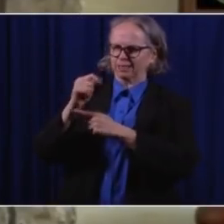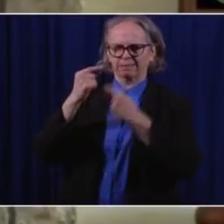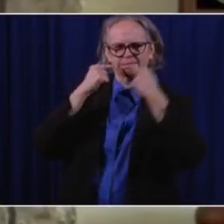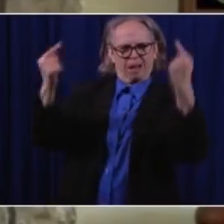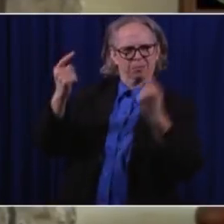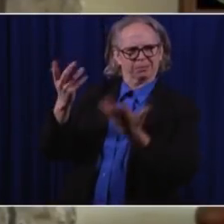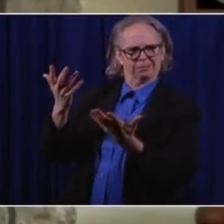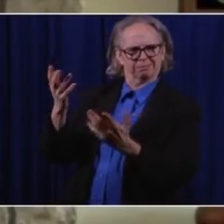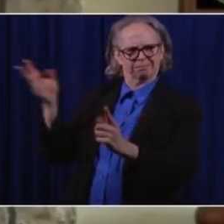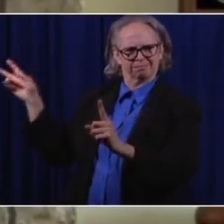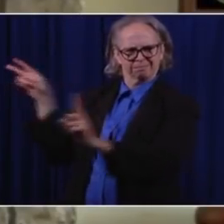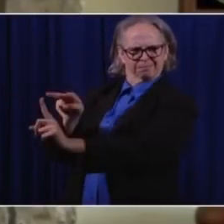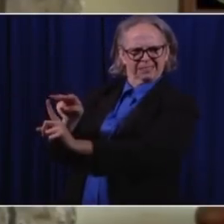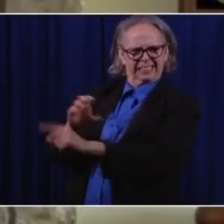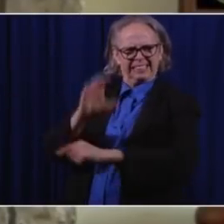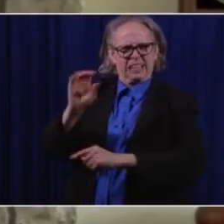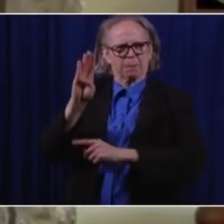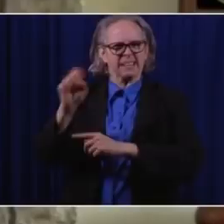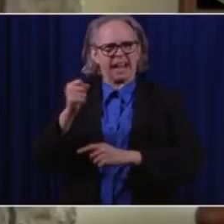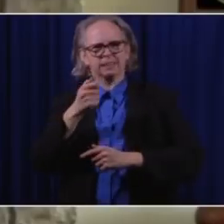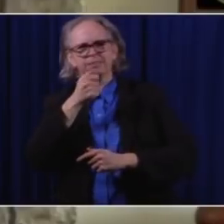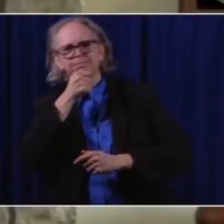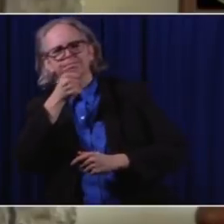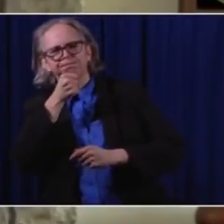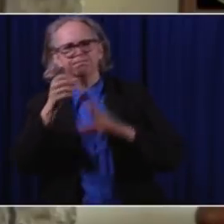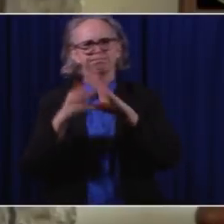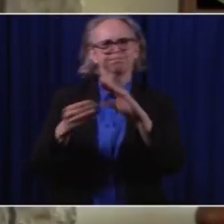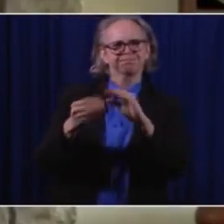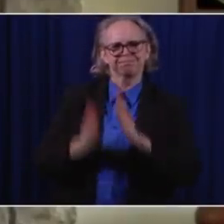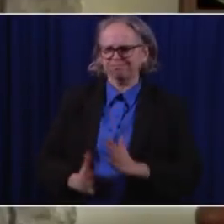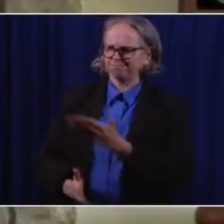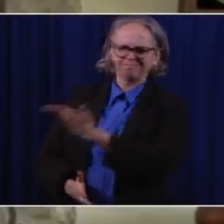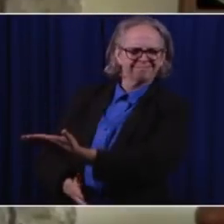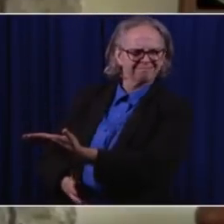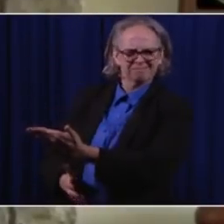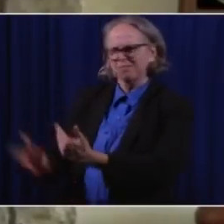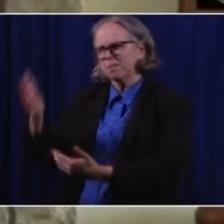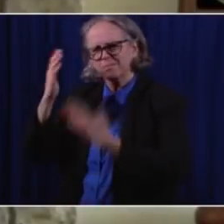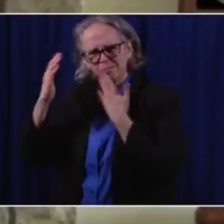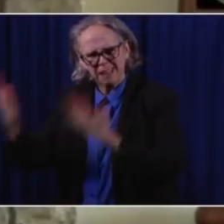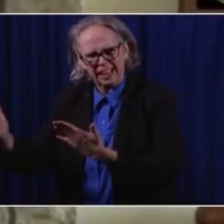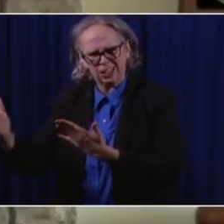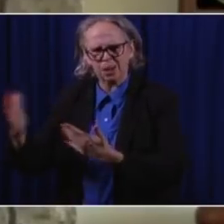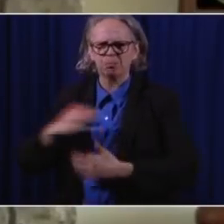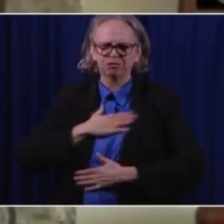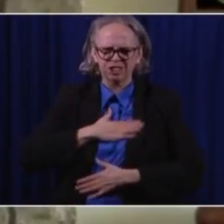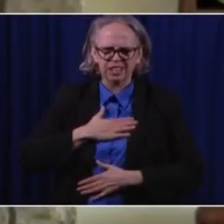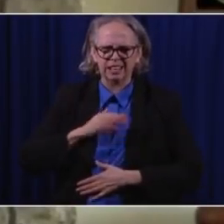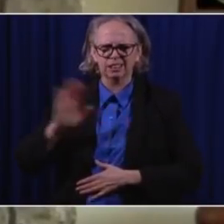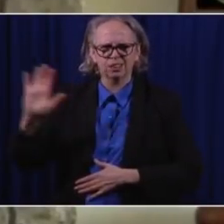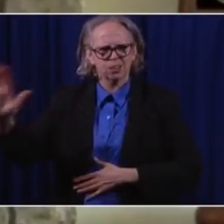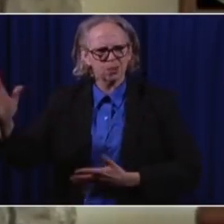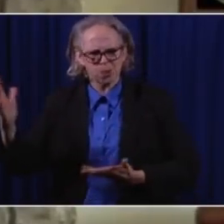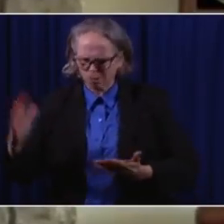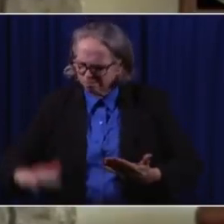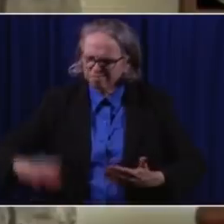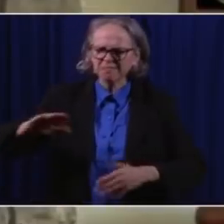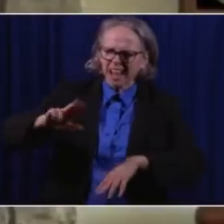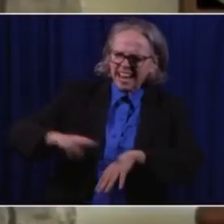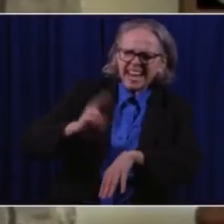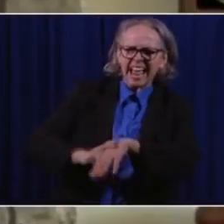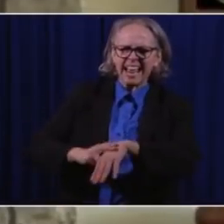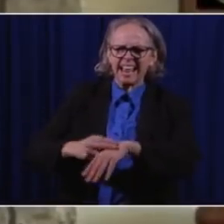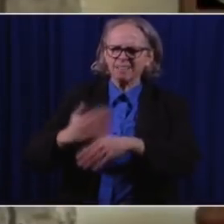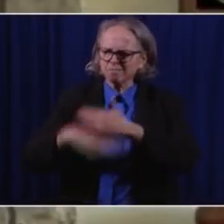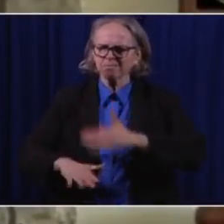being you, and thank you for what you stand for, a native Buckeye, and we're very proud of you, and we appreciate the